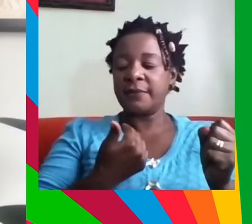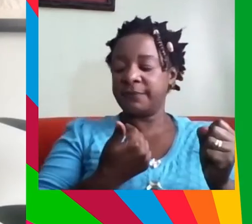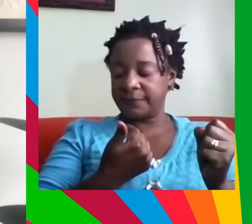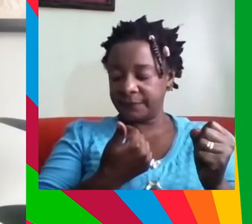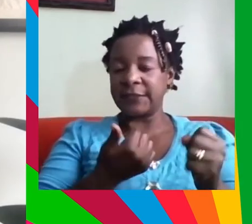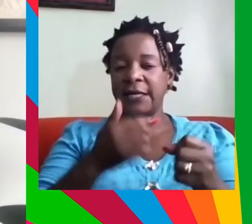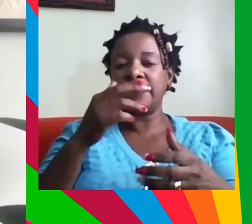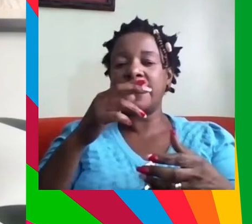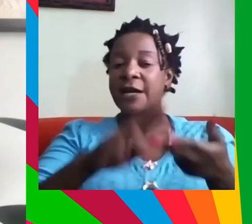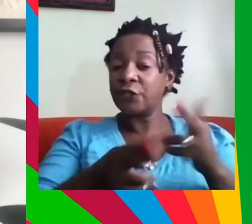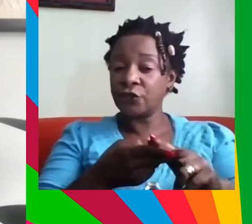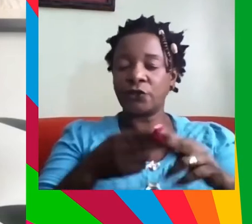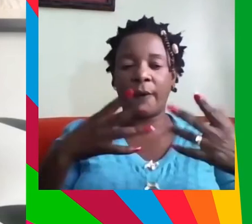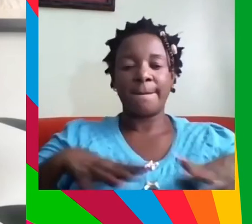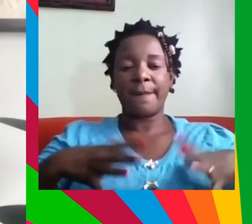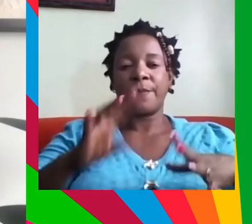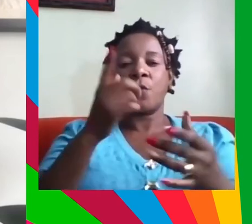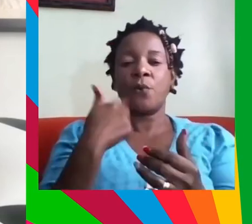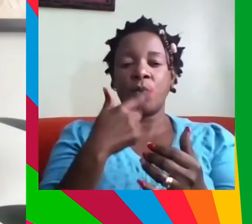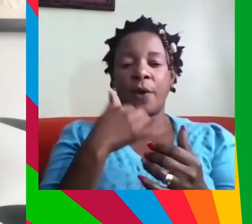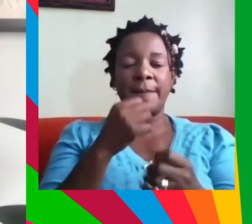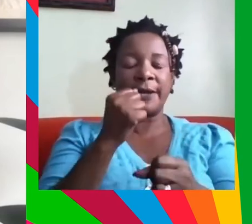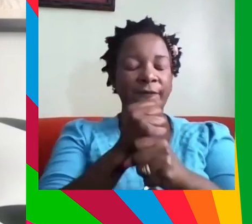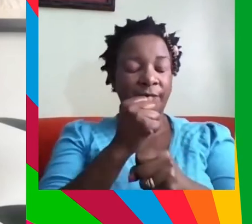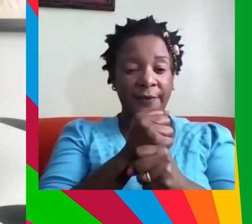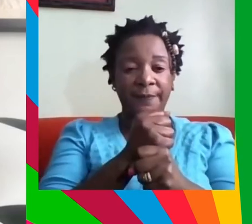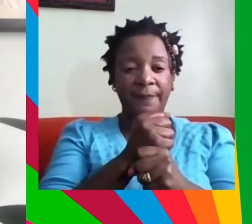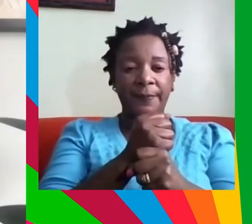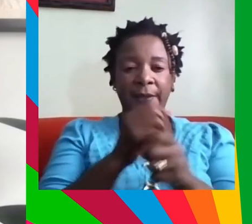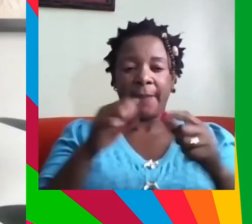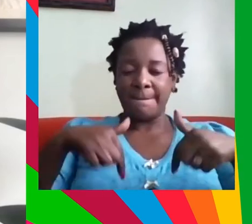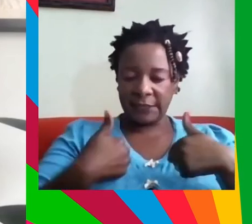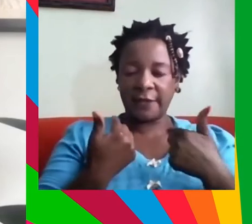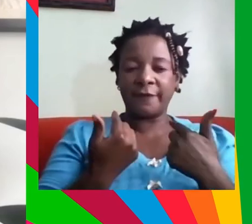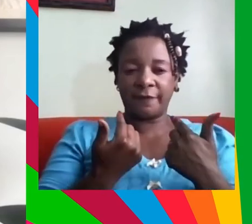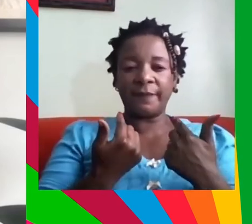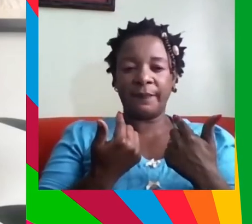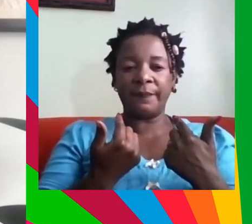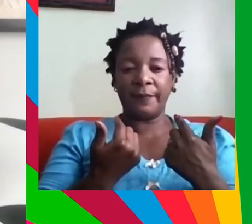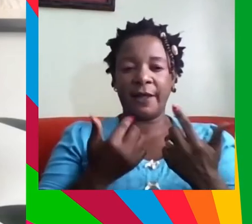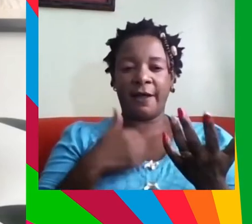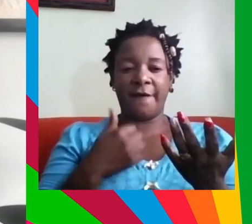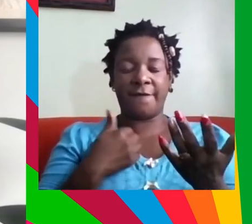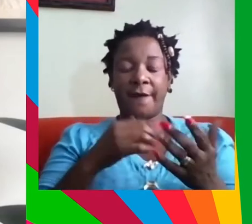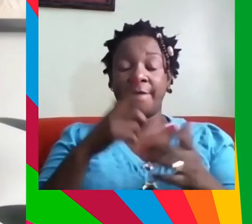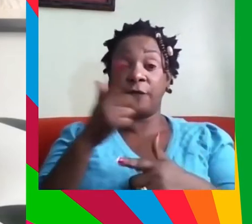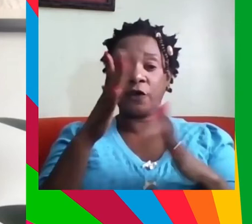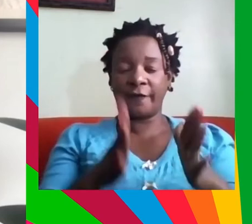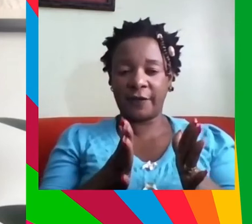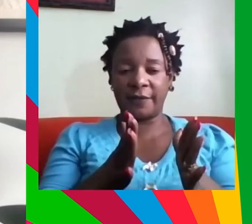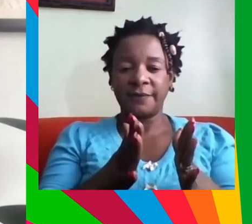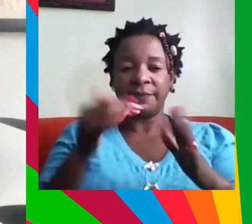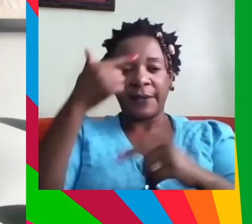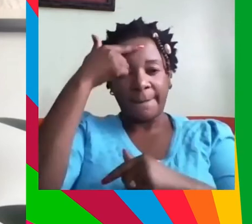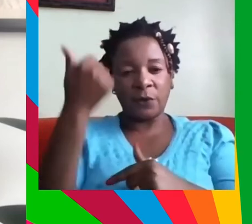the people that were being documented and photographed. Myself, initially, like I said, I was a wedding photographer, but it was only because I